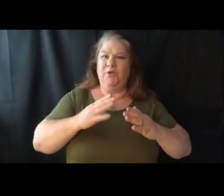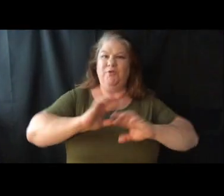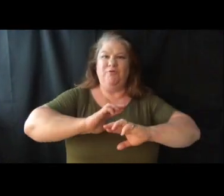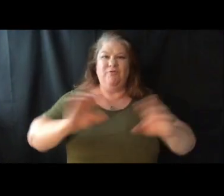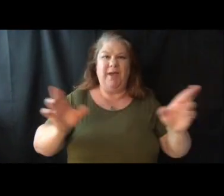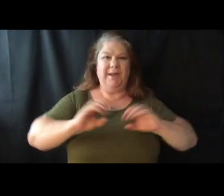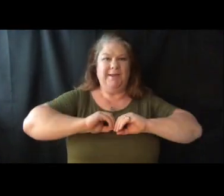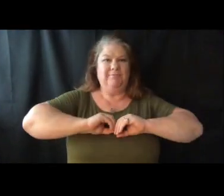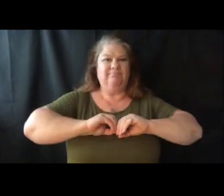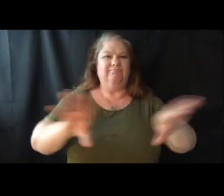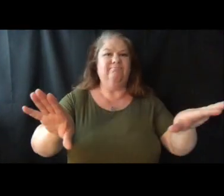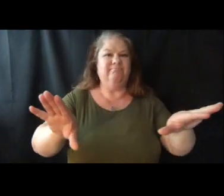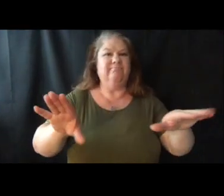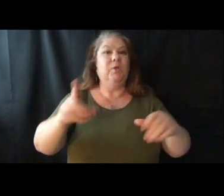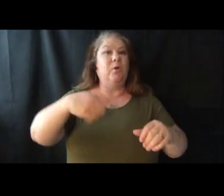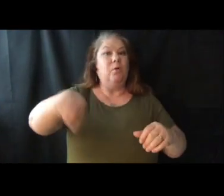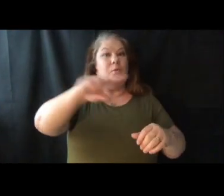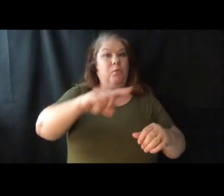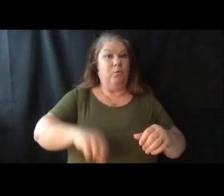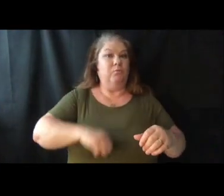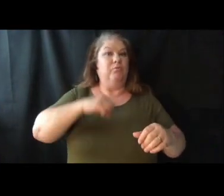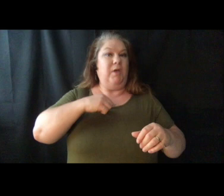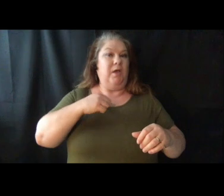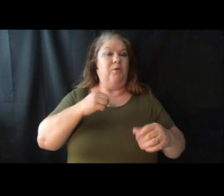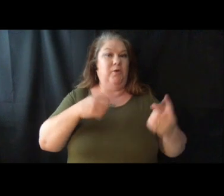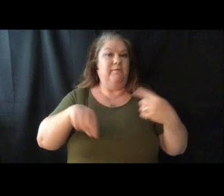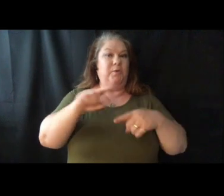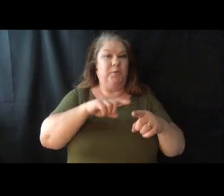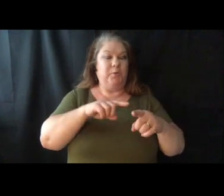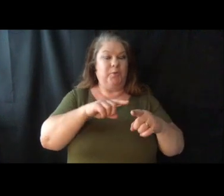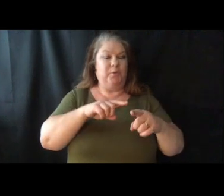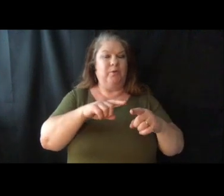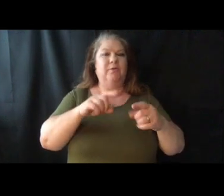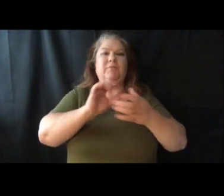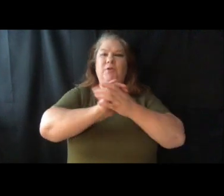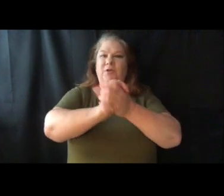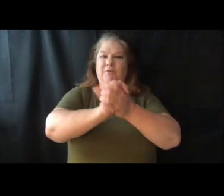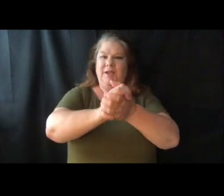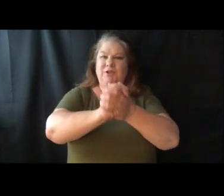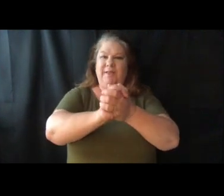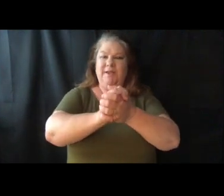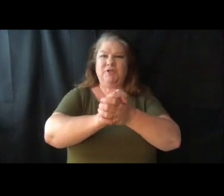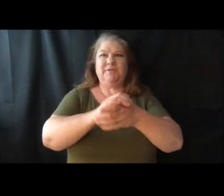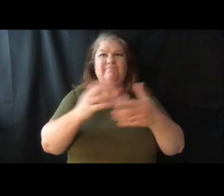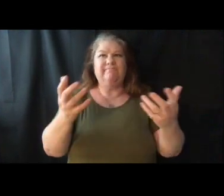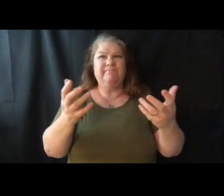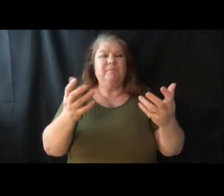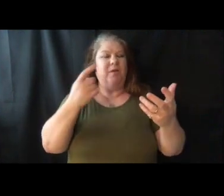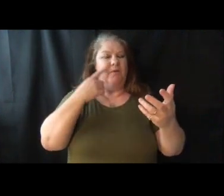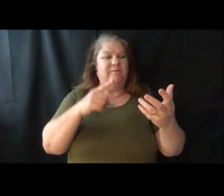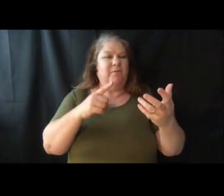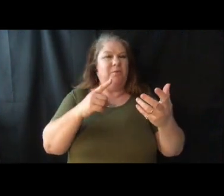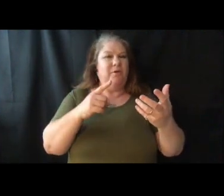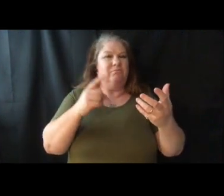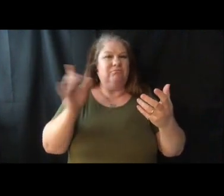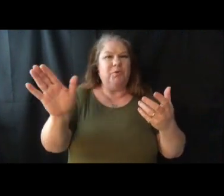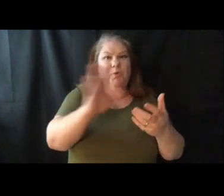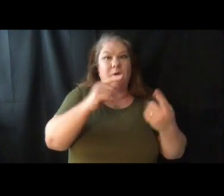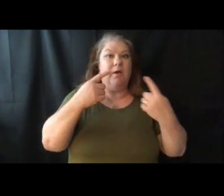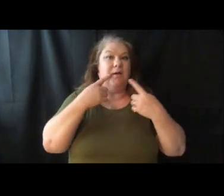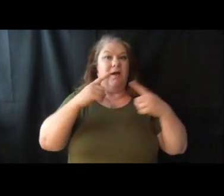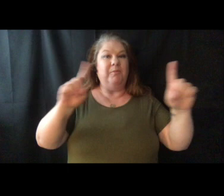be released. We're very proud of you and we want to wish you congratulations for all of